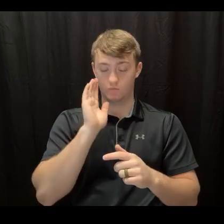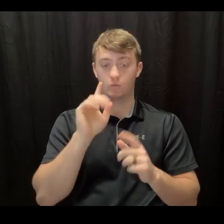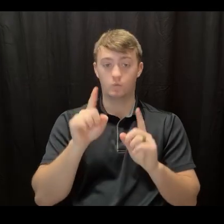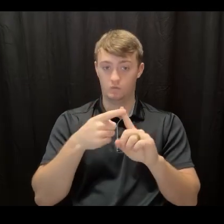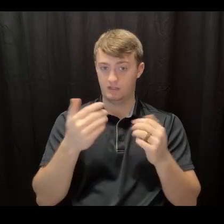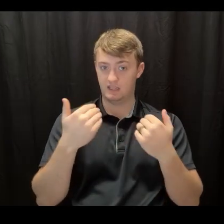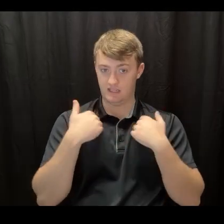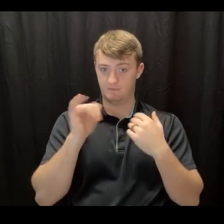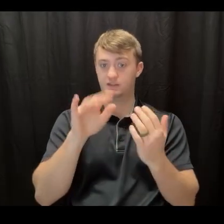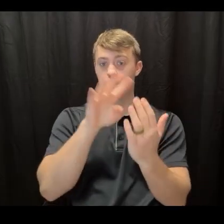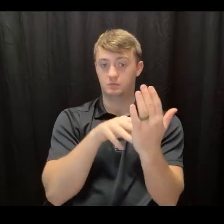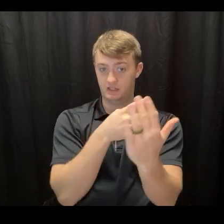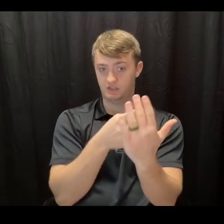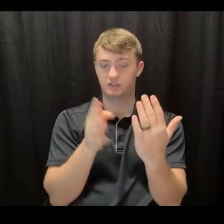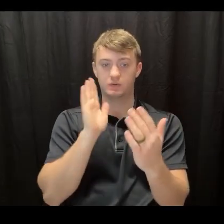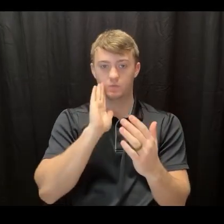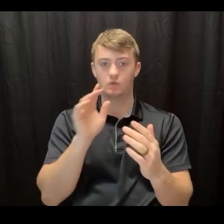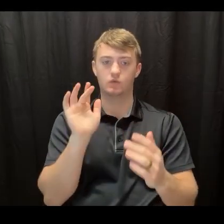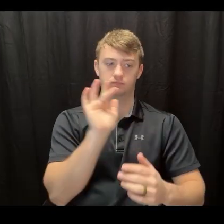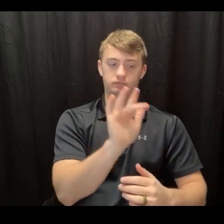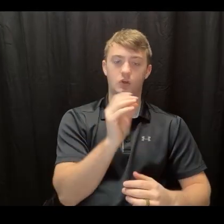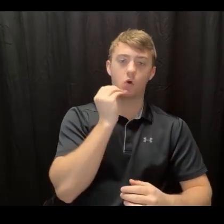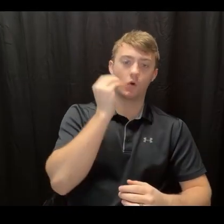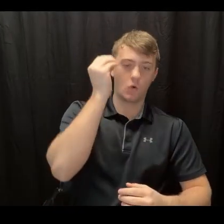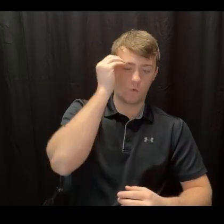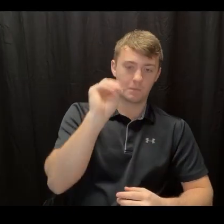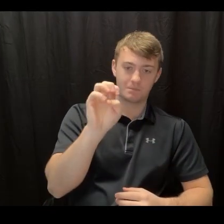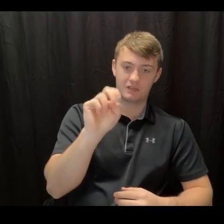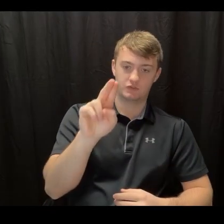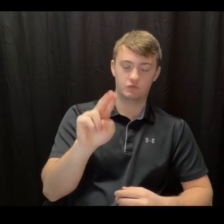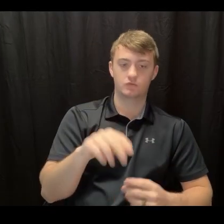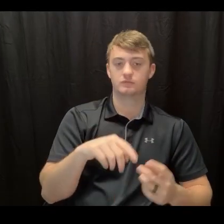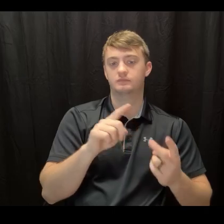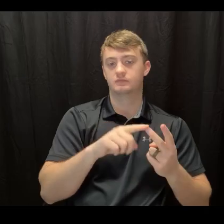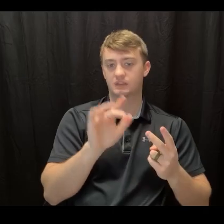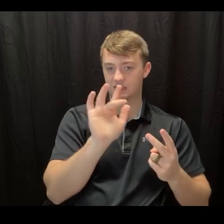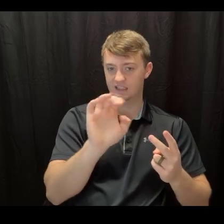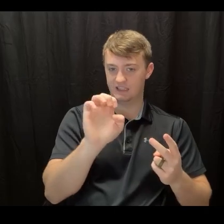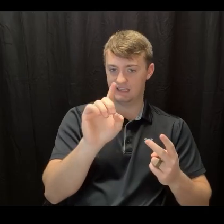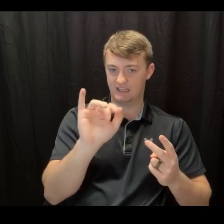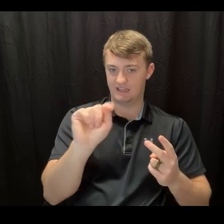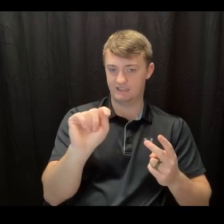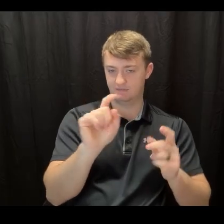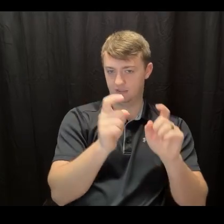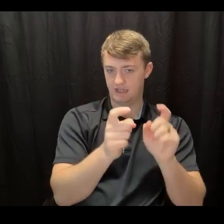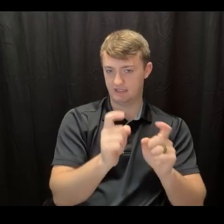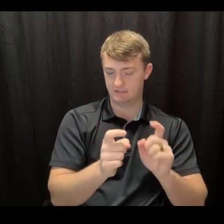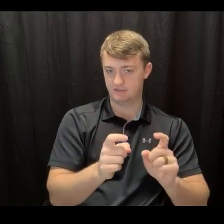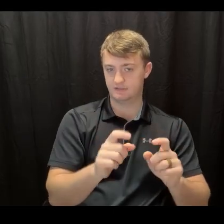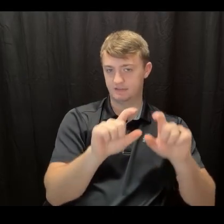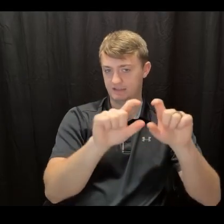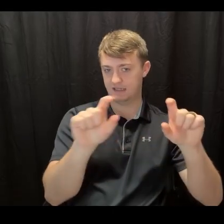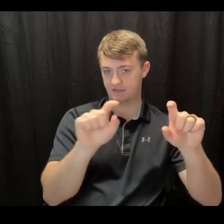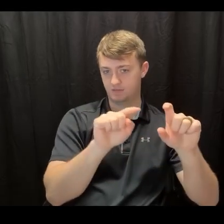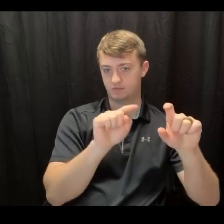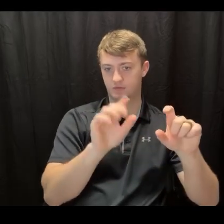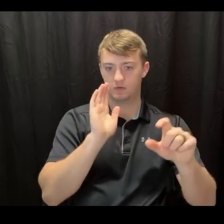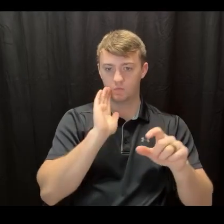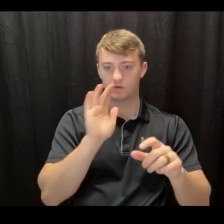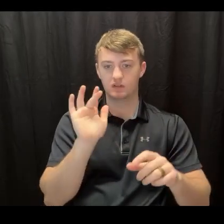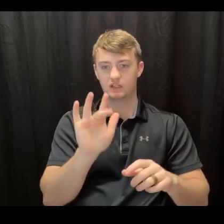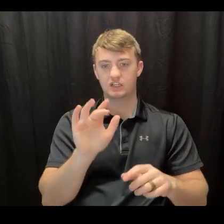you're going to go, once you have the spreadsheet, you're going to go to the Home menu, go to the Editing section, and you're going to